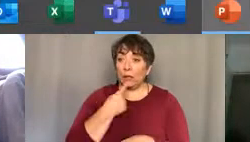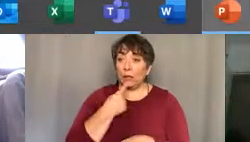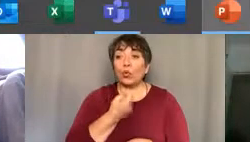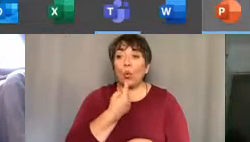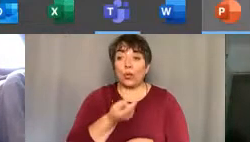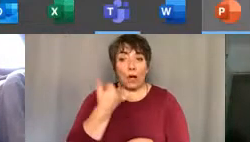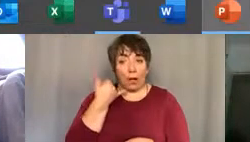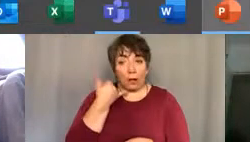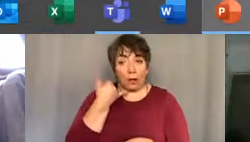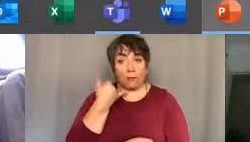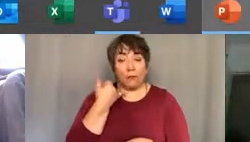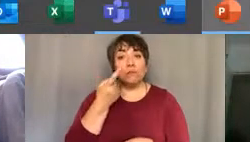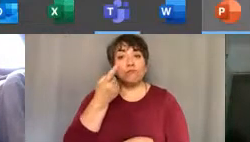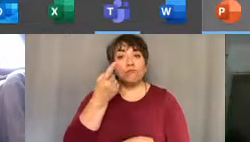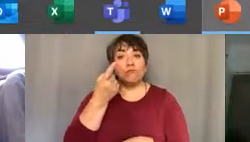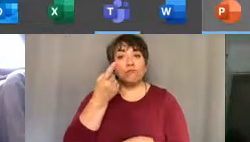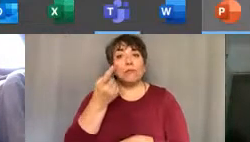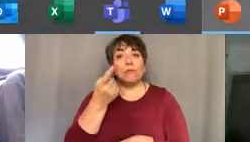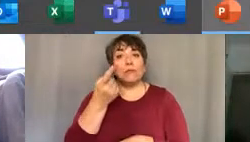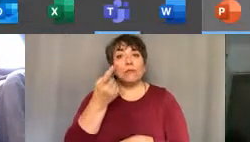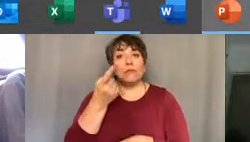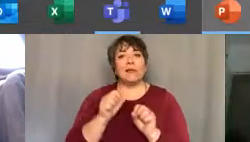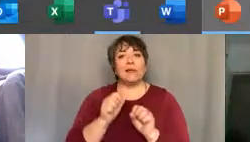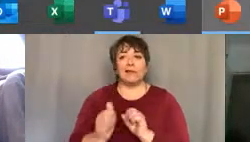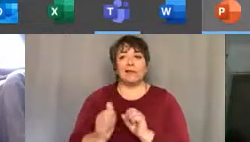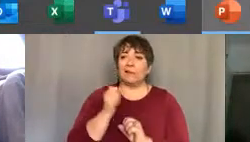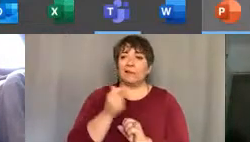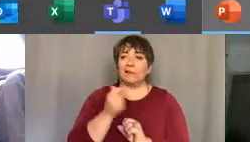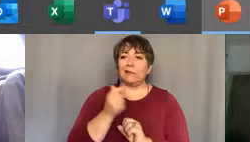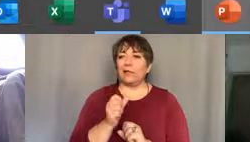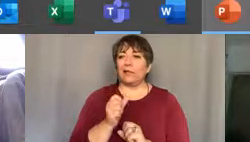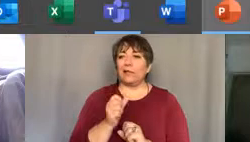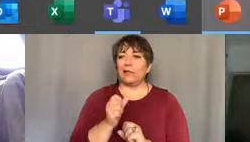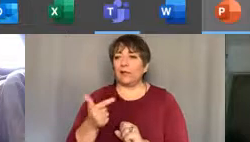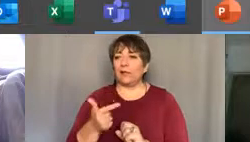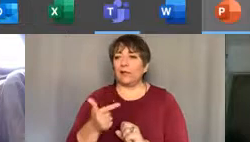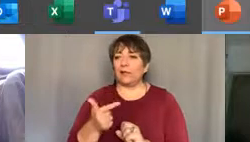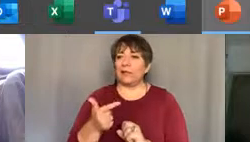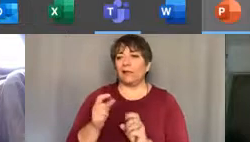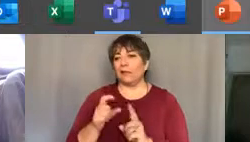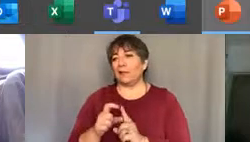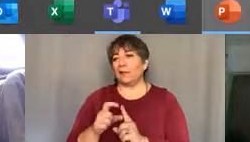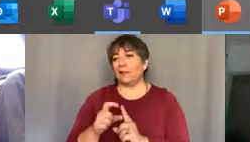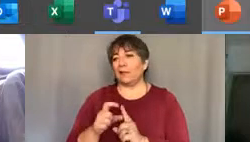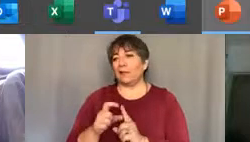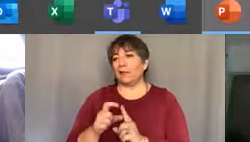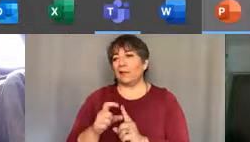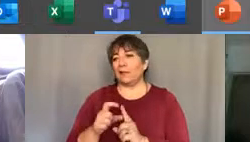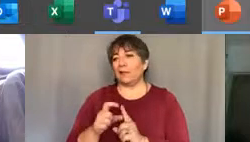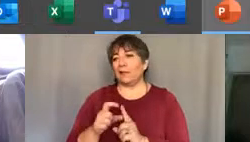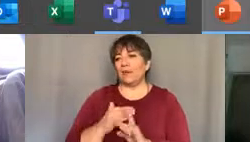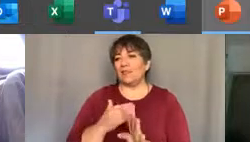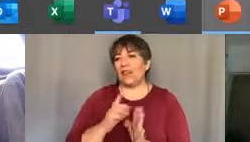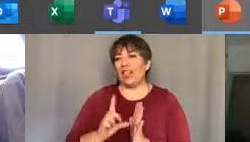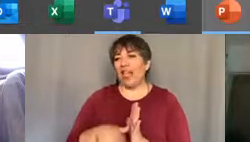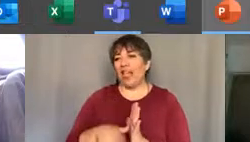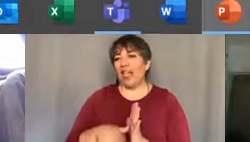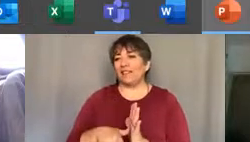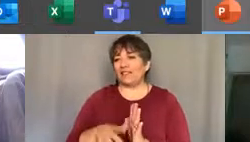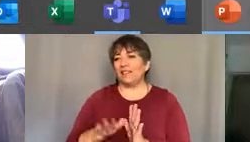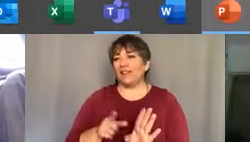because we started late in 2017, through that financial year up until the end of March 2018, 11 practices